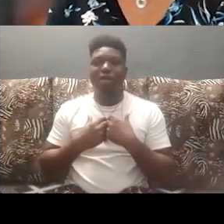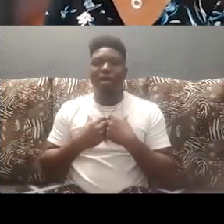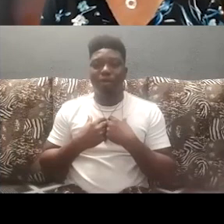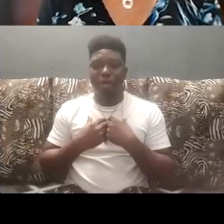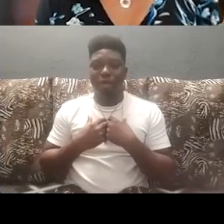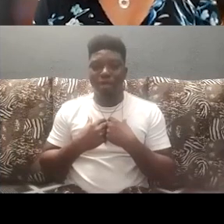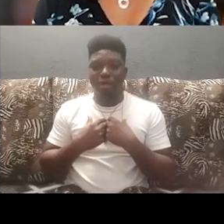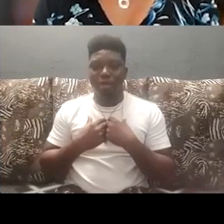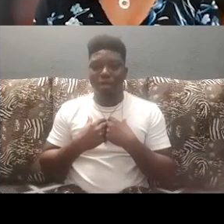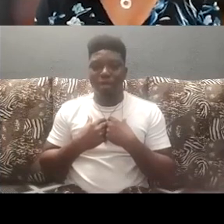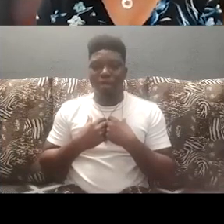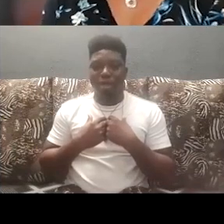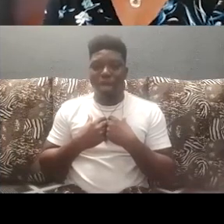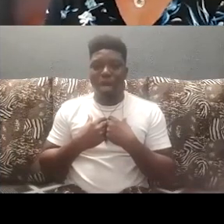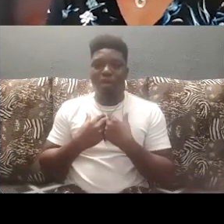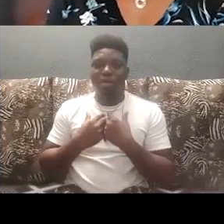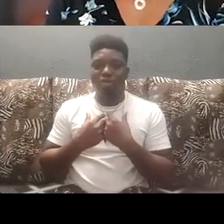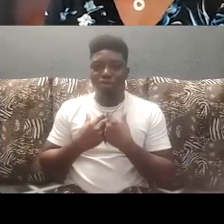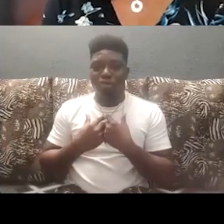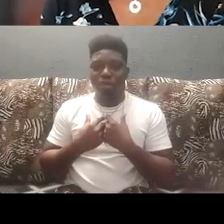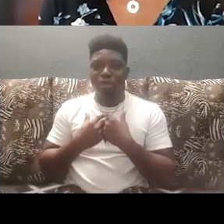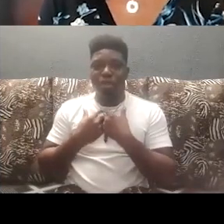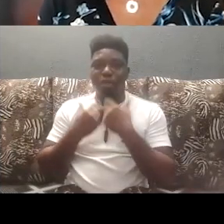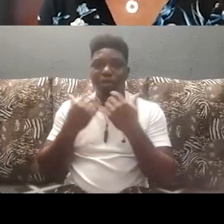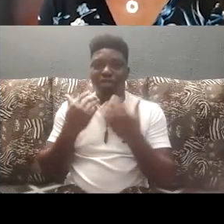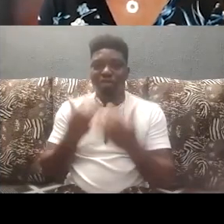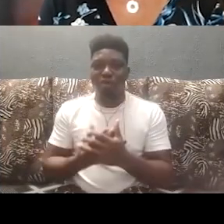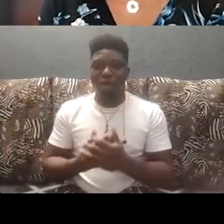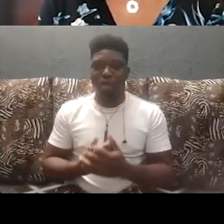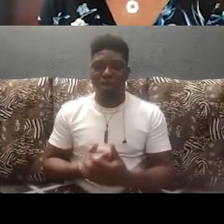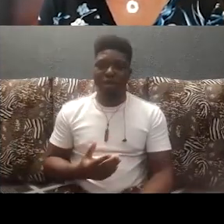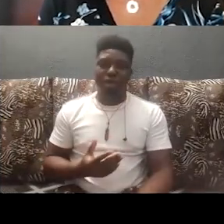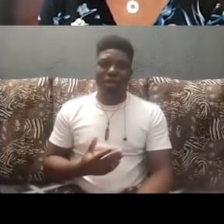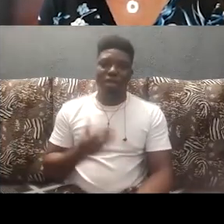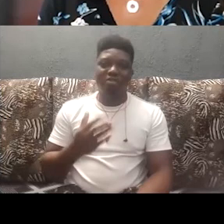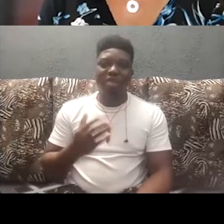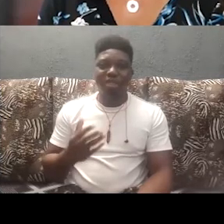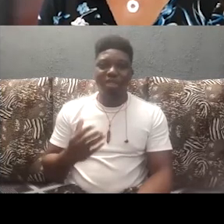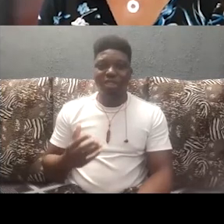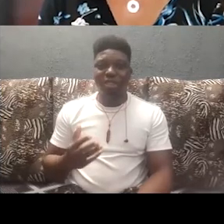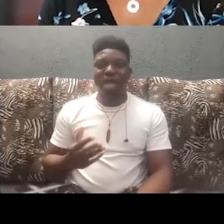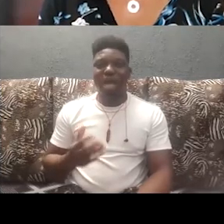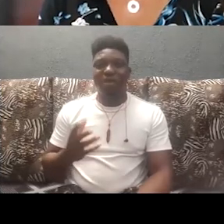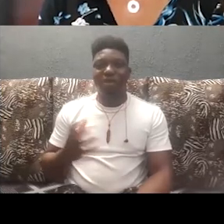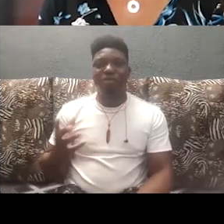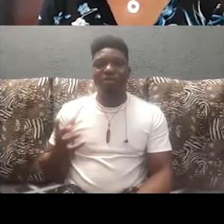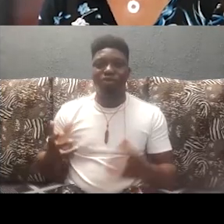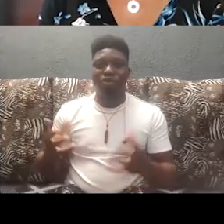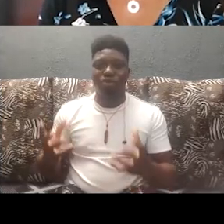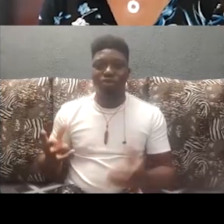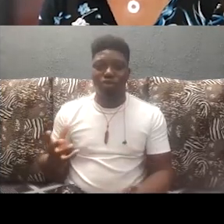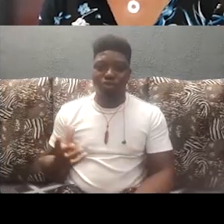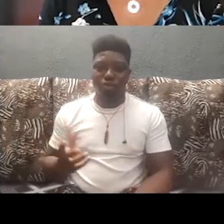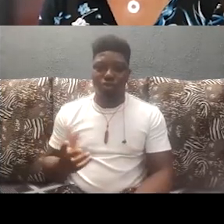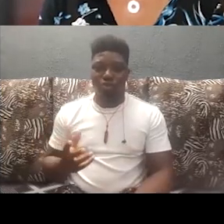in our area. And when it comes to school in a place of work, the government agency have a lot of things to